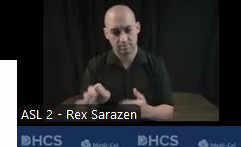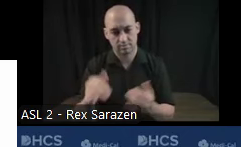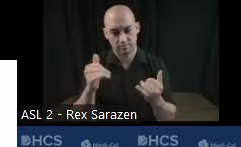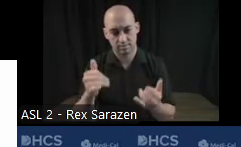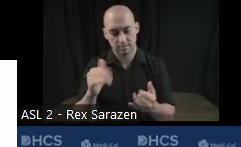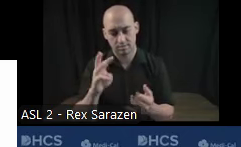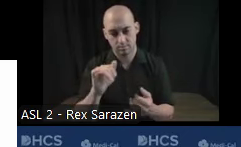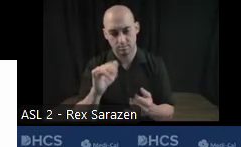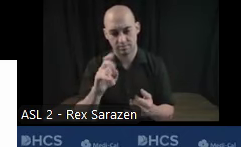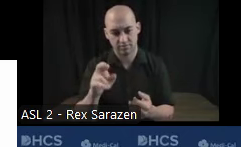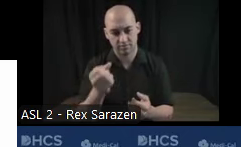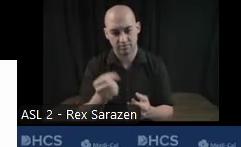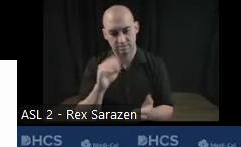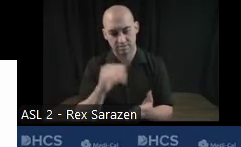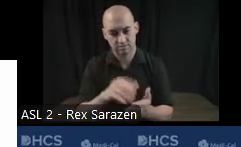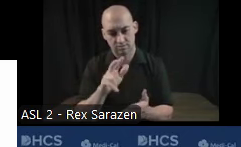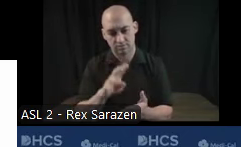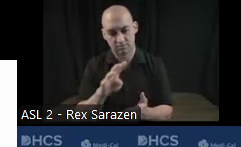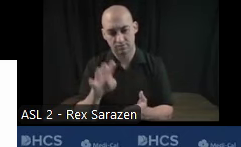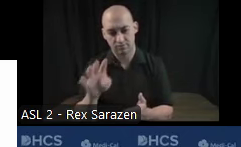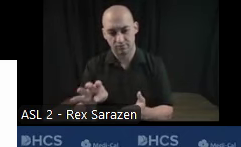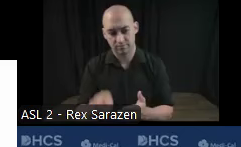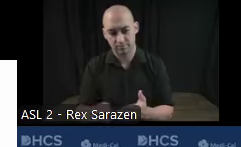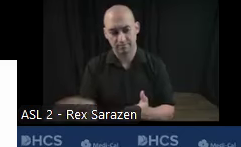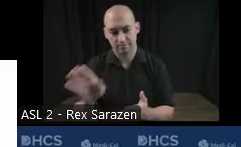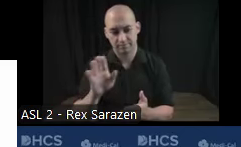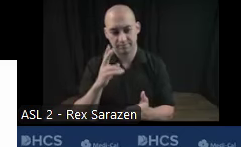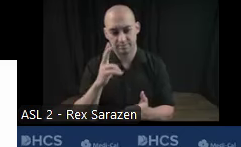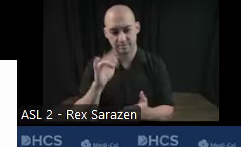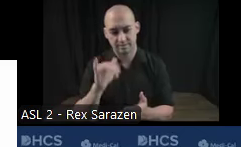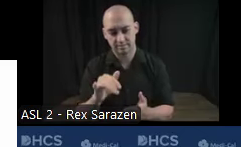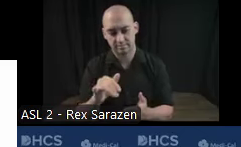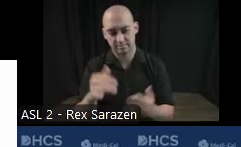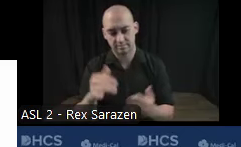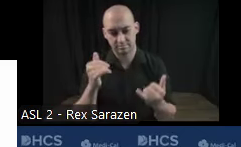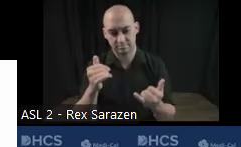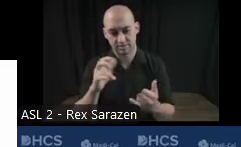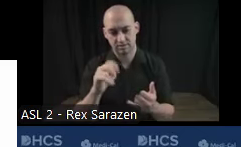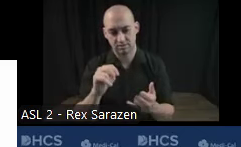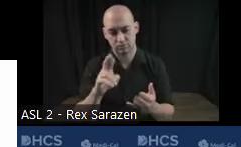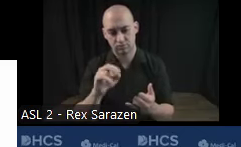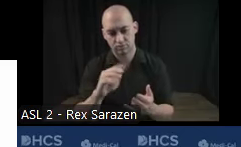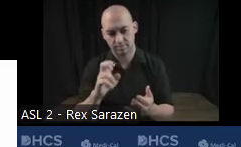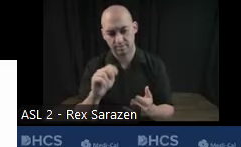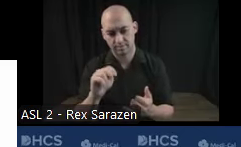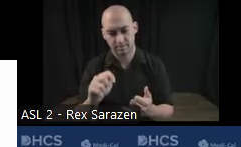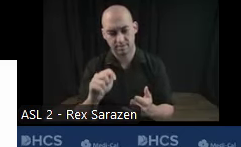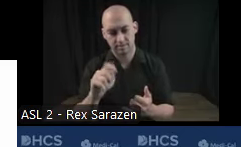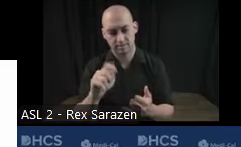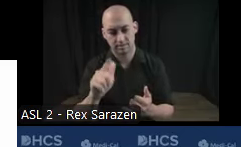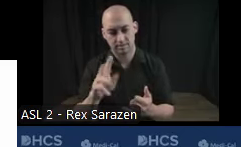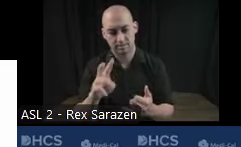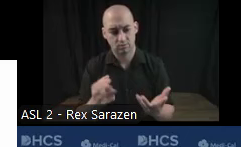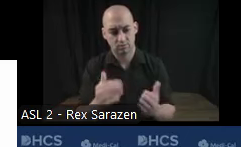is 16,344. And you'll see right there what our current enrollment and our ALW waitlist as of July